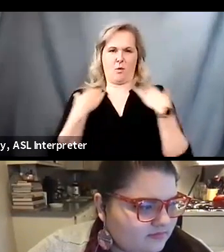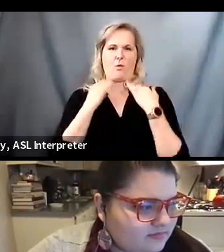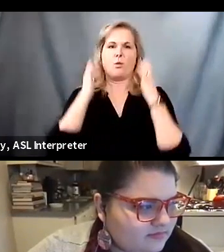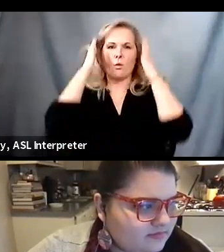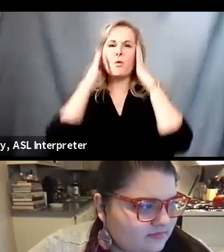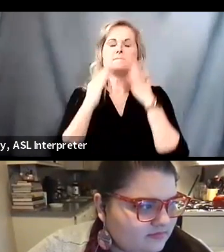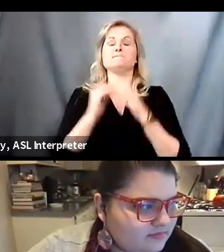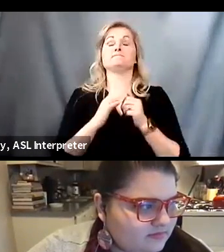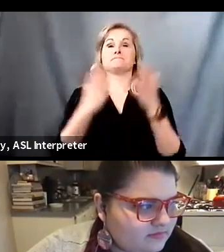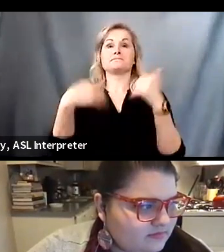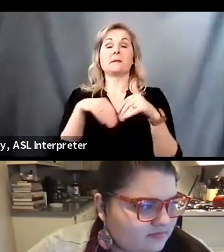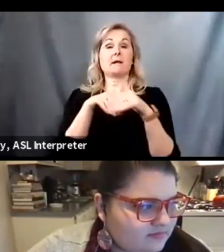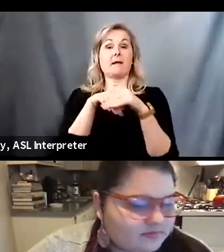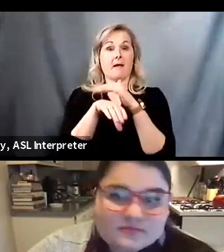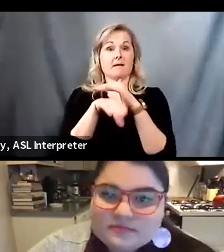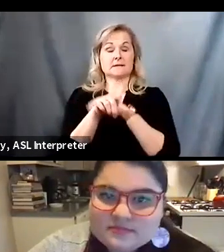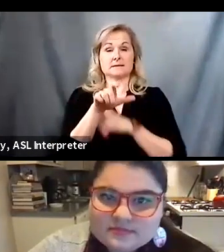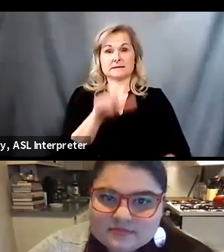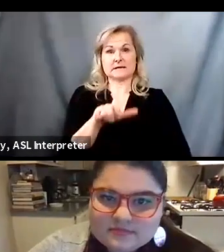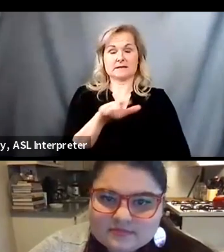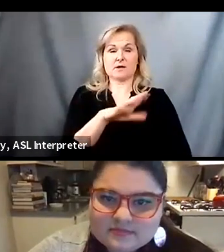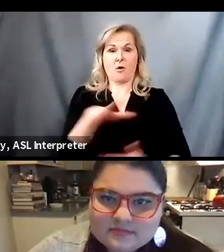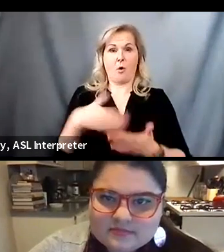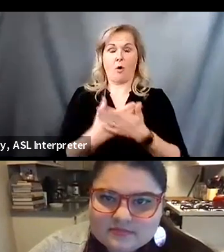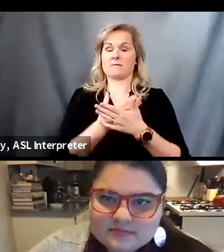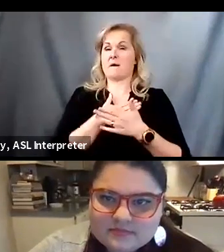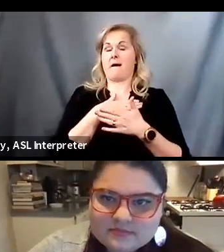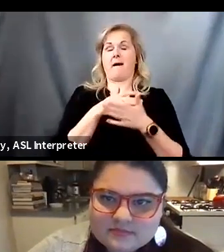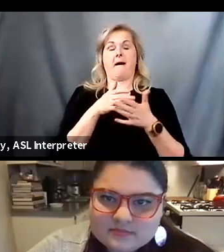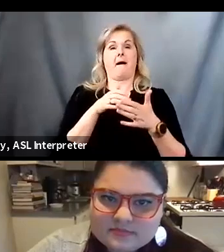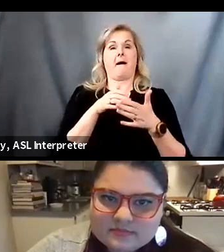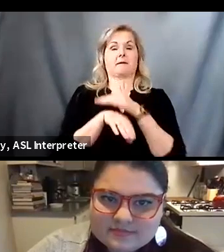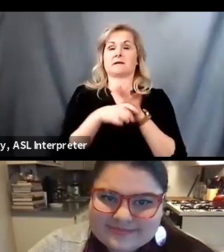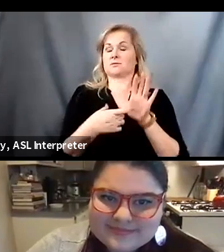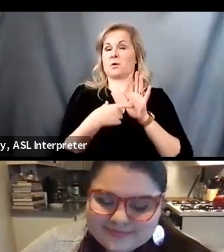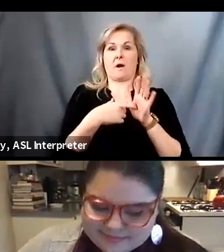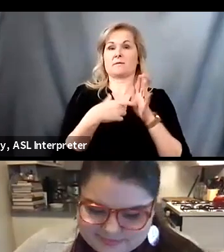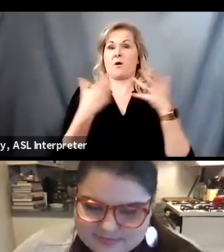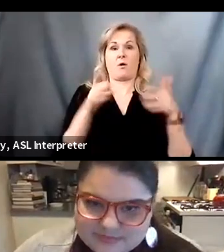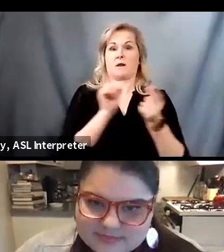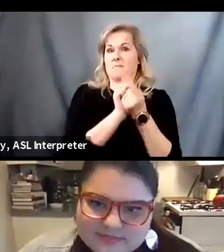Access needs. All of my access needs are being met.